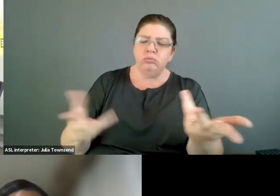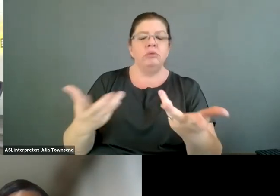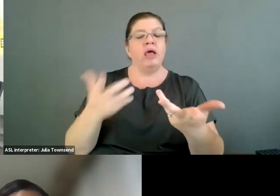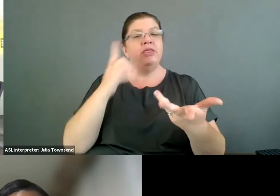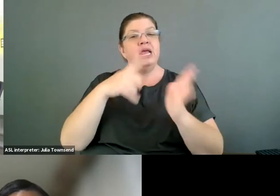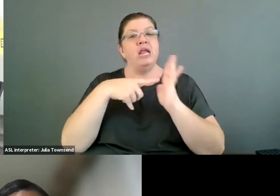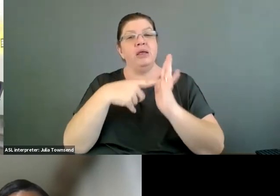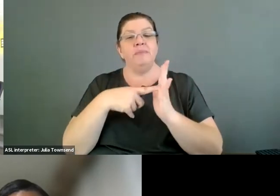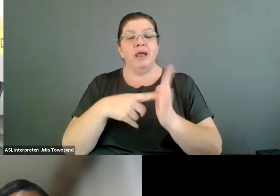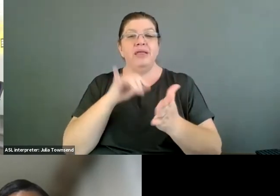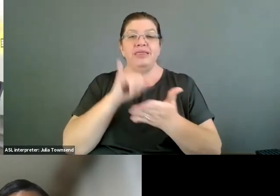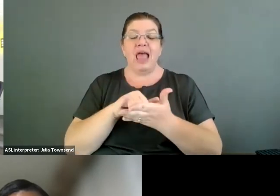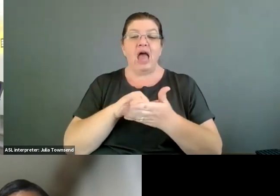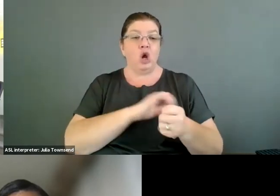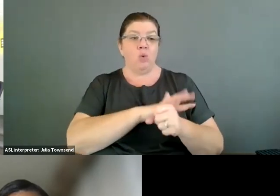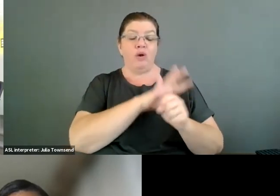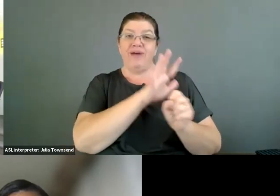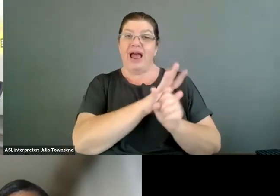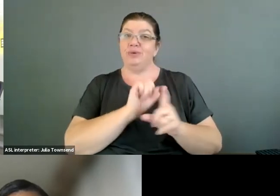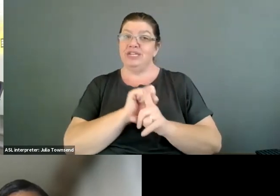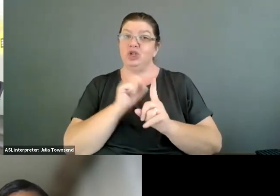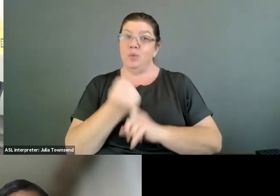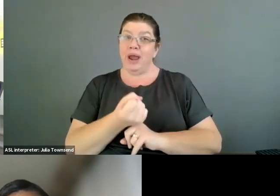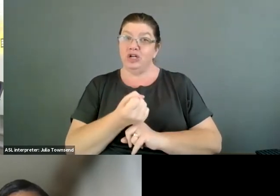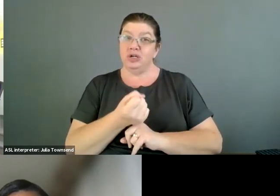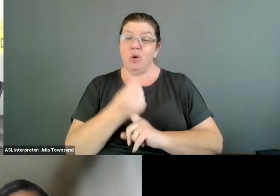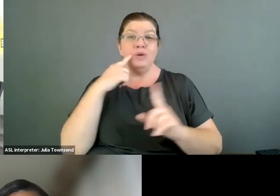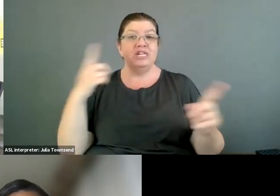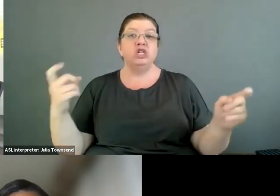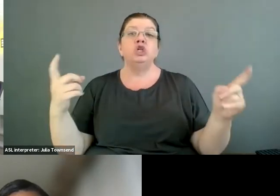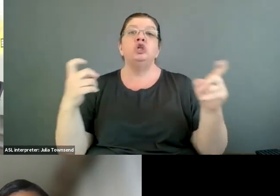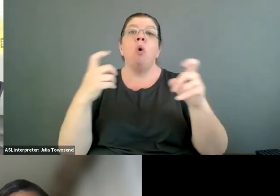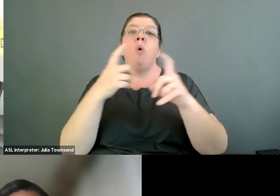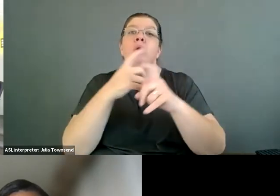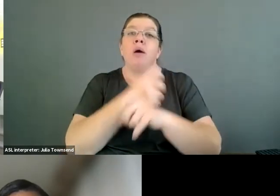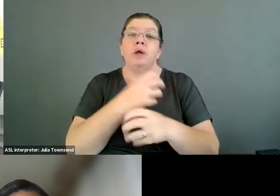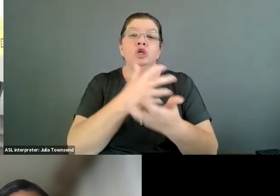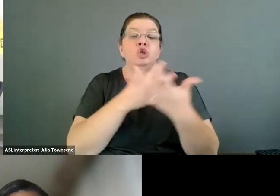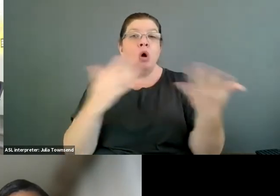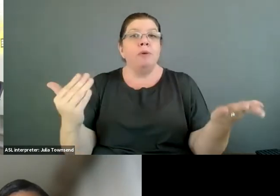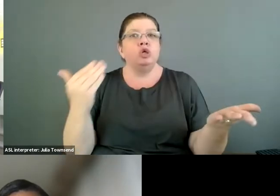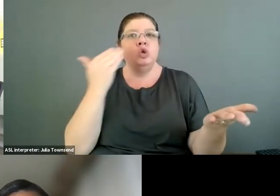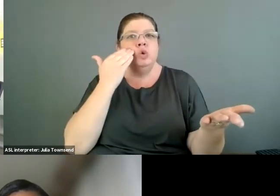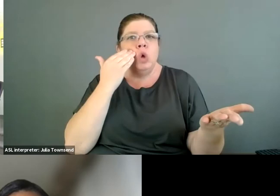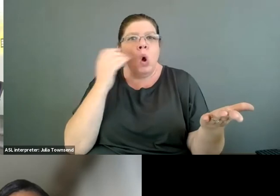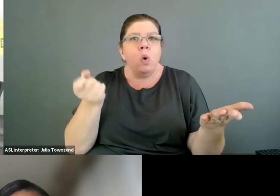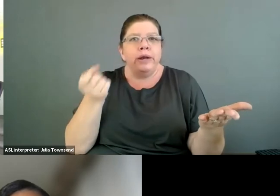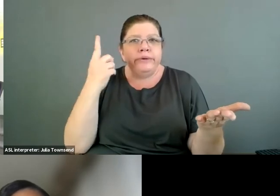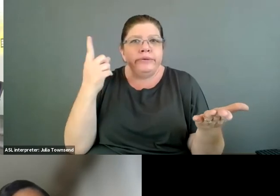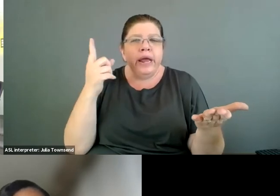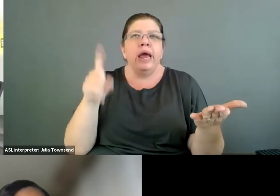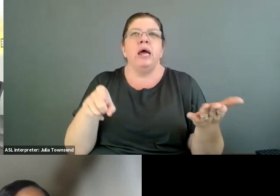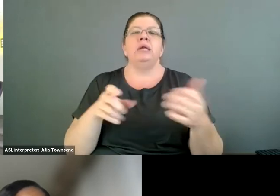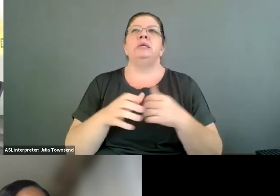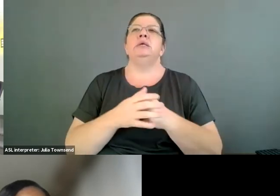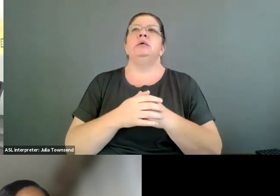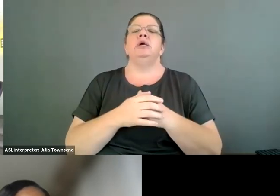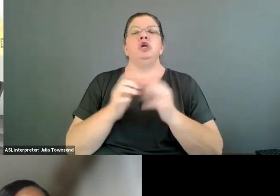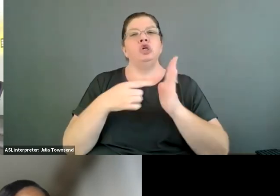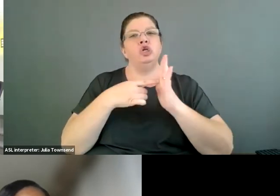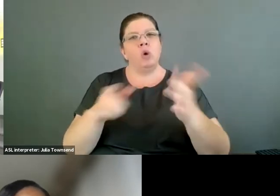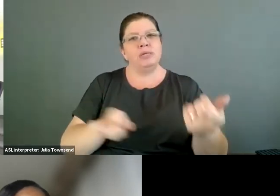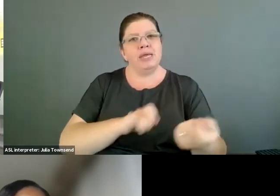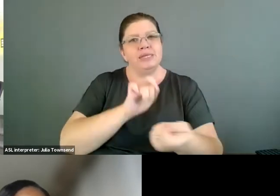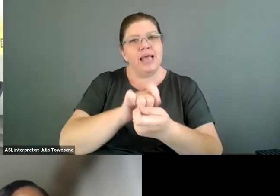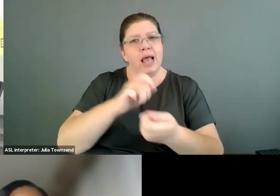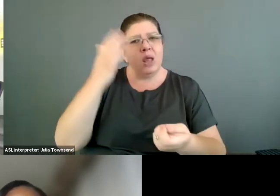whole coronavirus situation, which is so complicated and there is so much to know and understand. This shows exactly